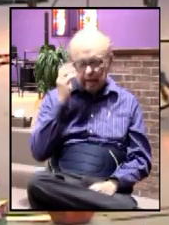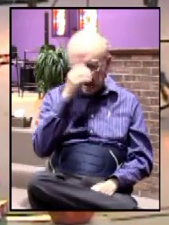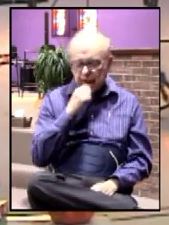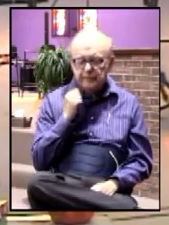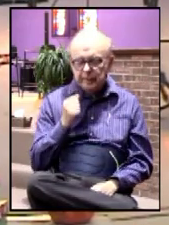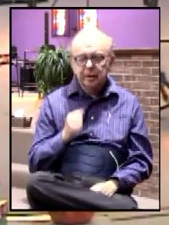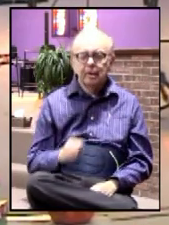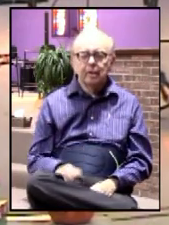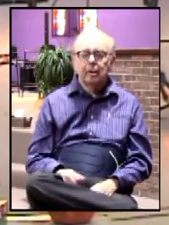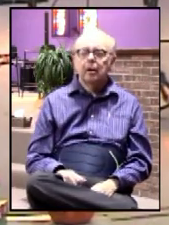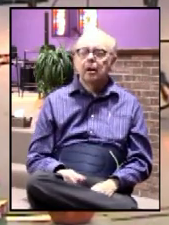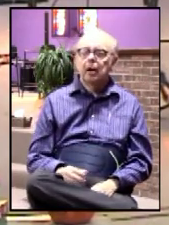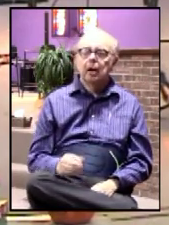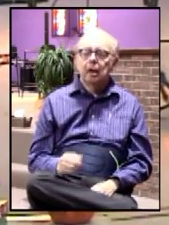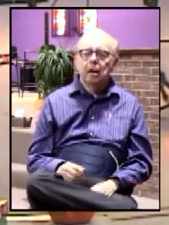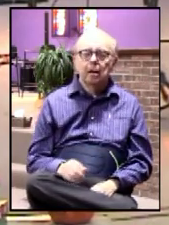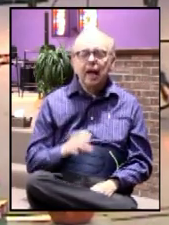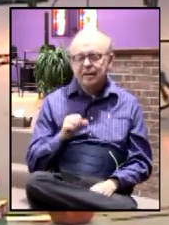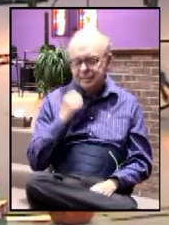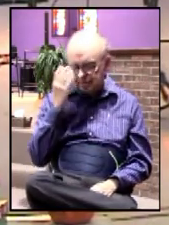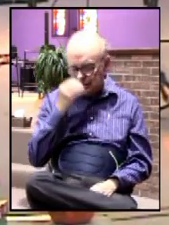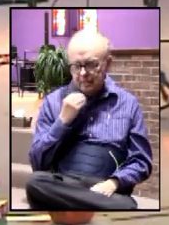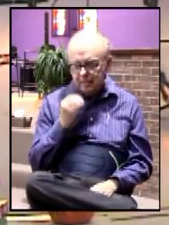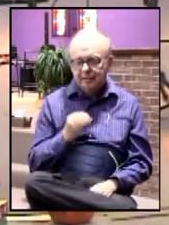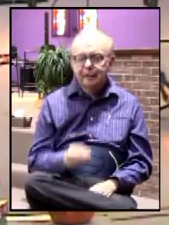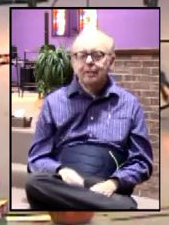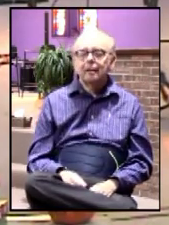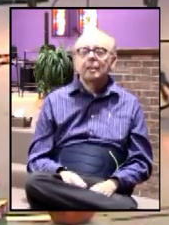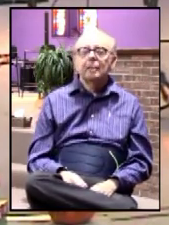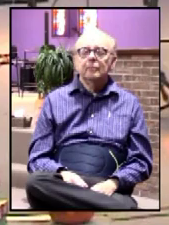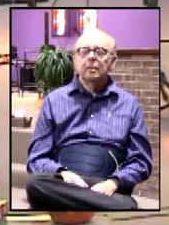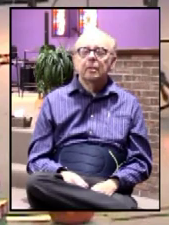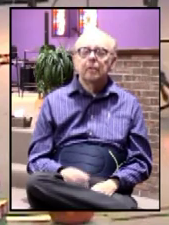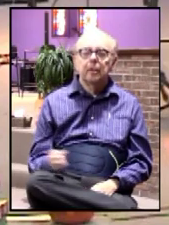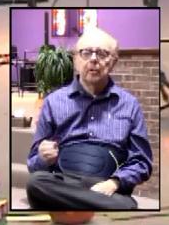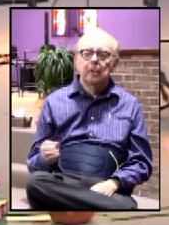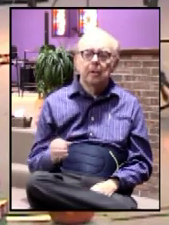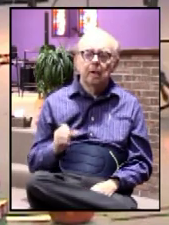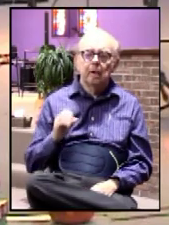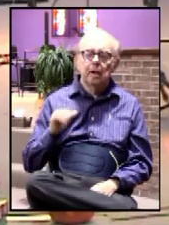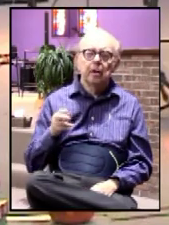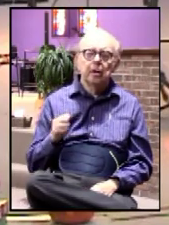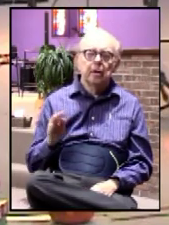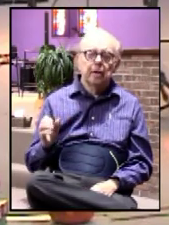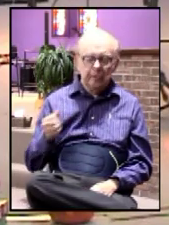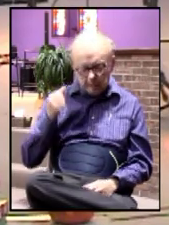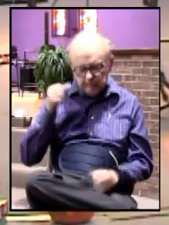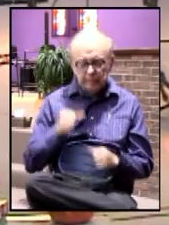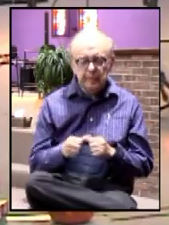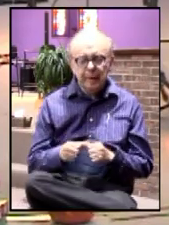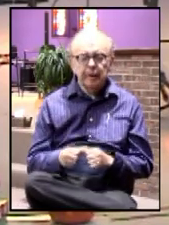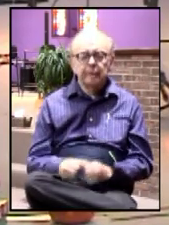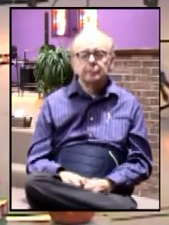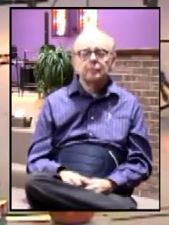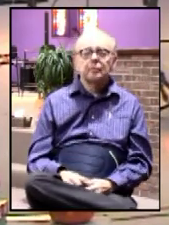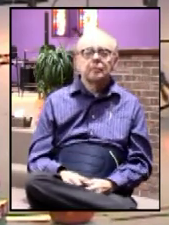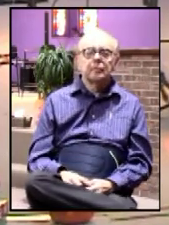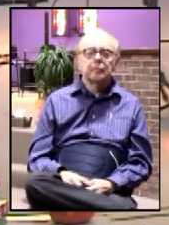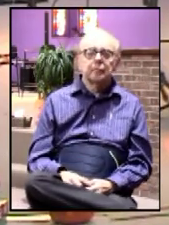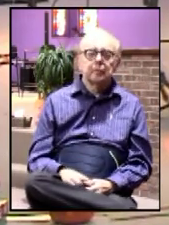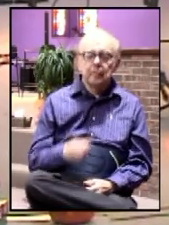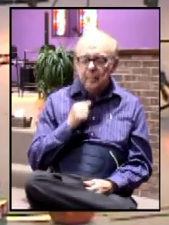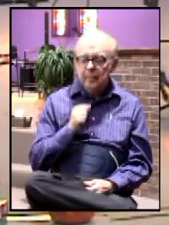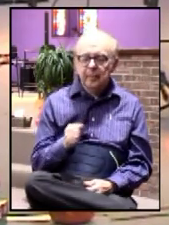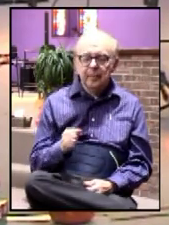apartheid in South Africa. It's easy for you to say. Or Steve Jobs, you remember him?